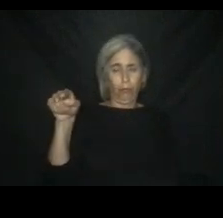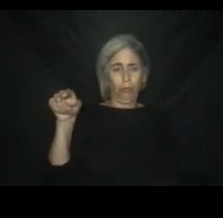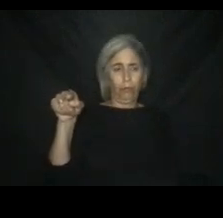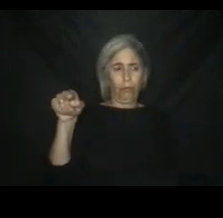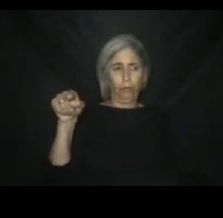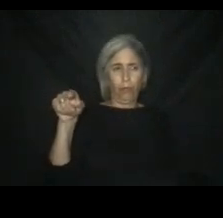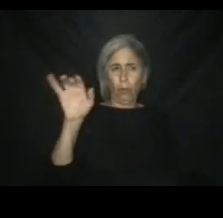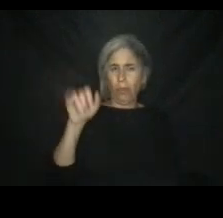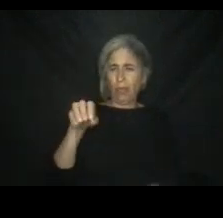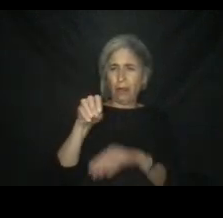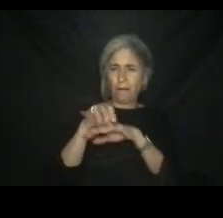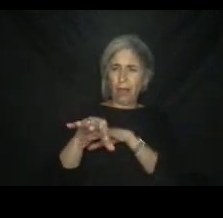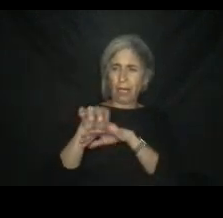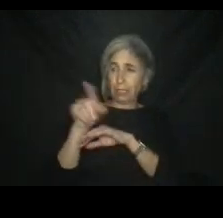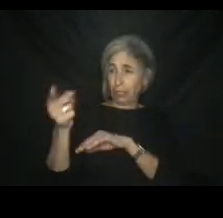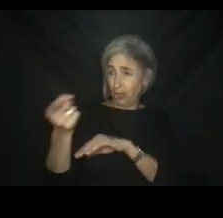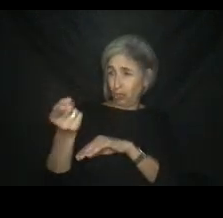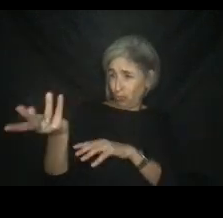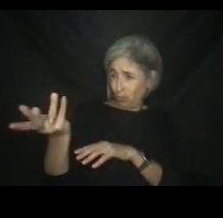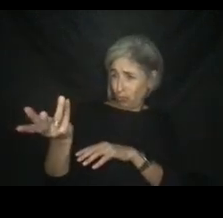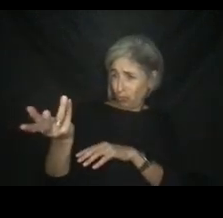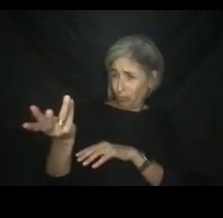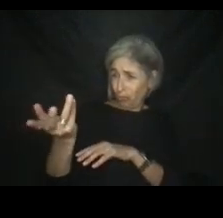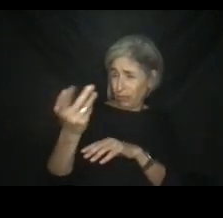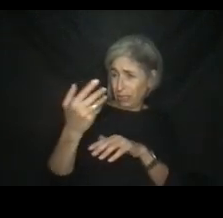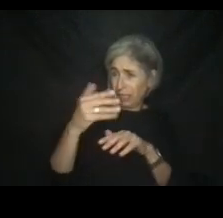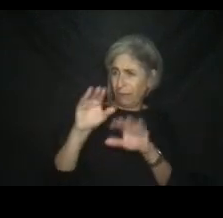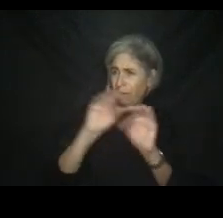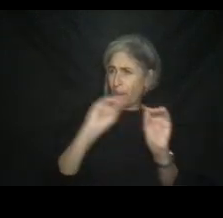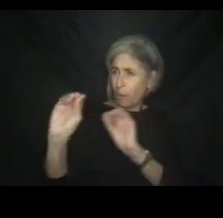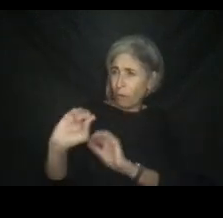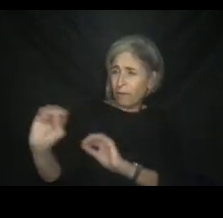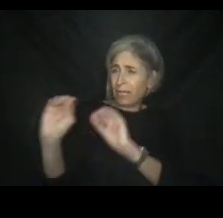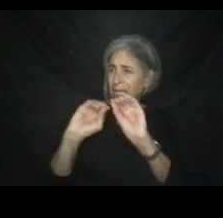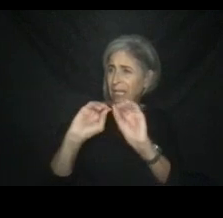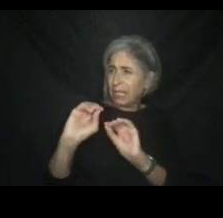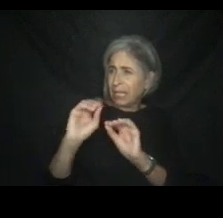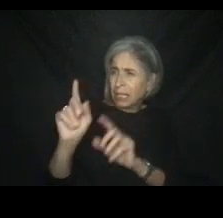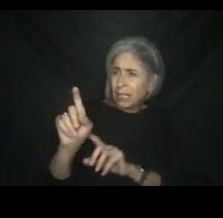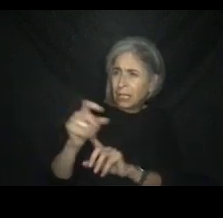Would that affect either of y'all as far as moving?